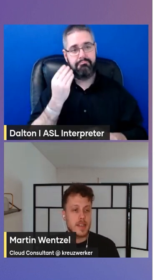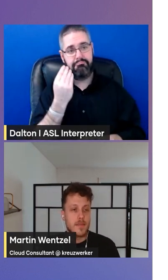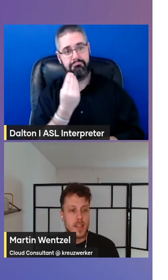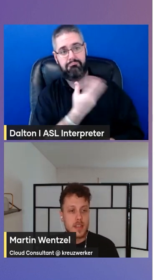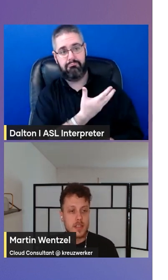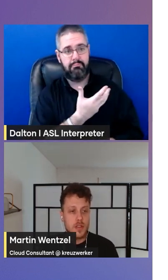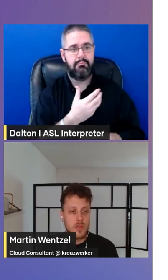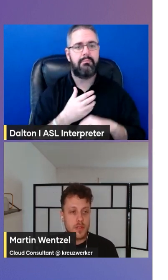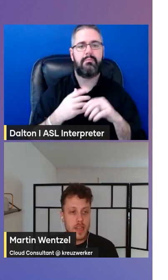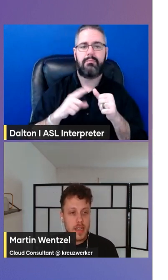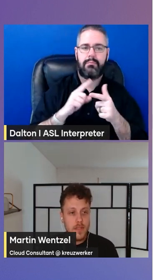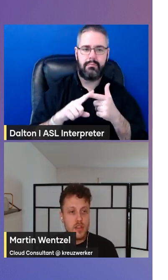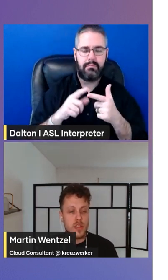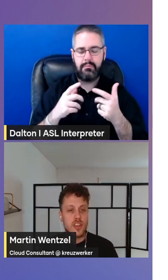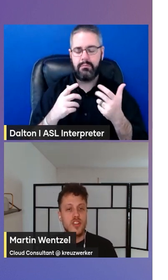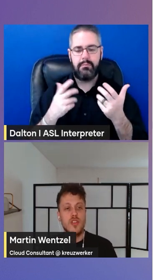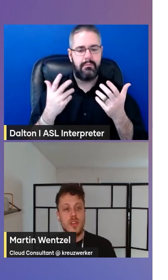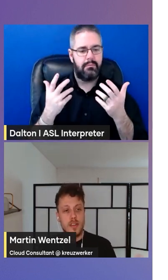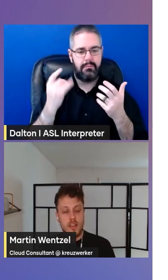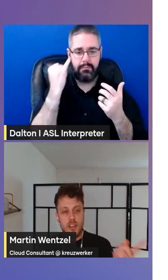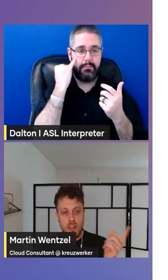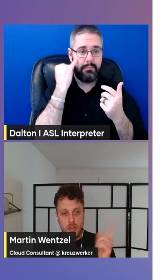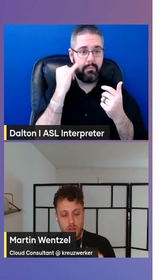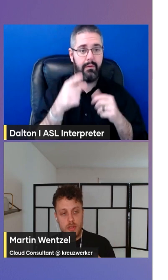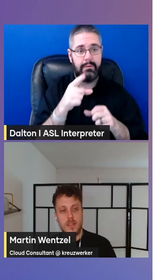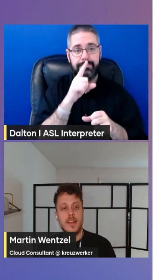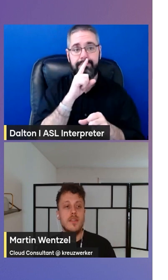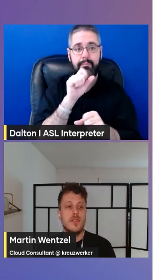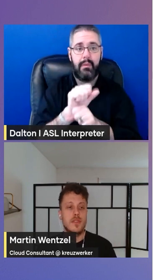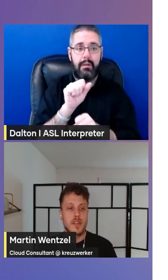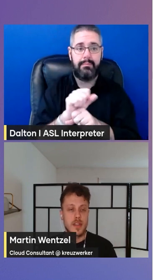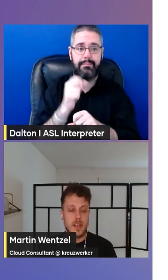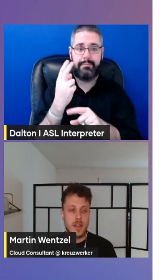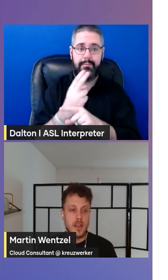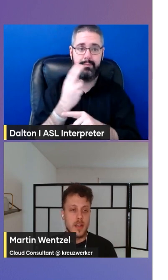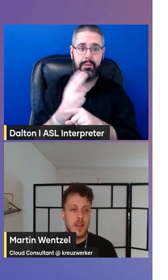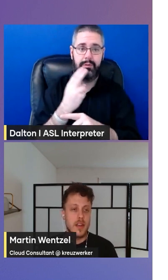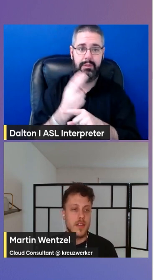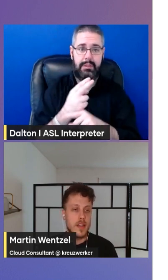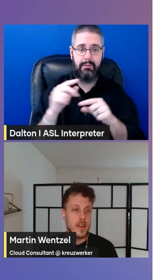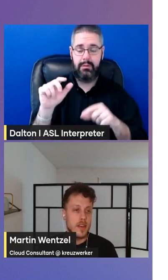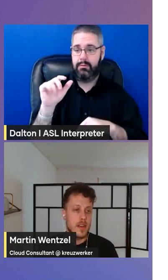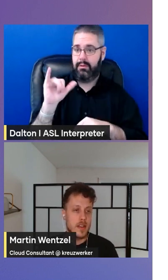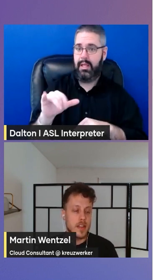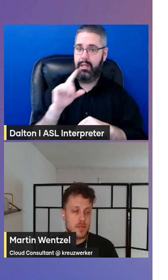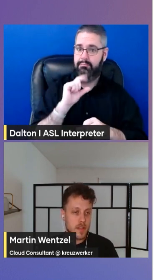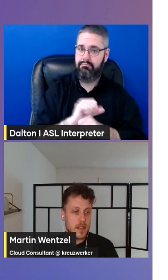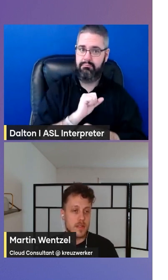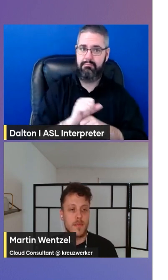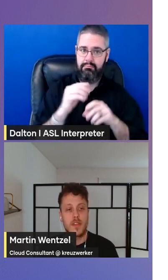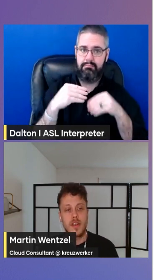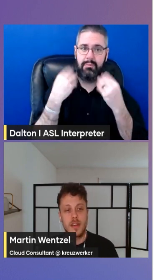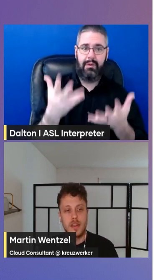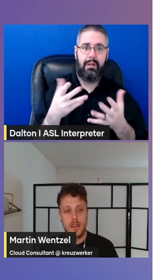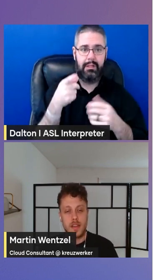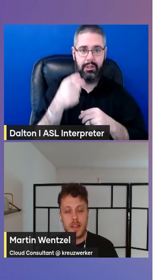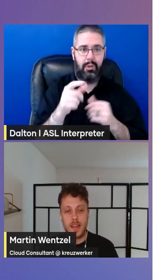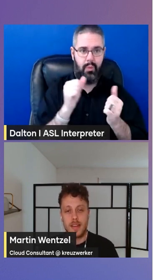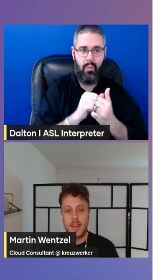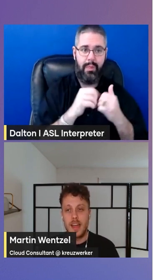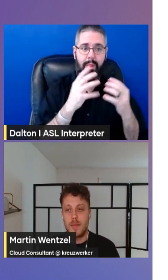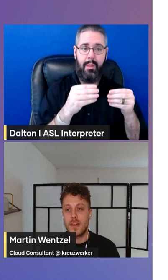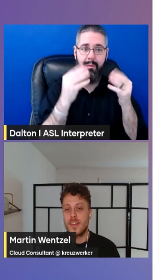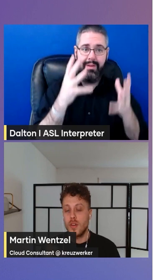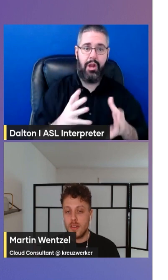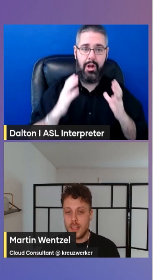And so if you were to use this attribute in the provider, in the